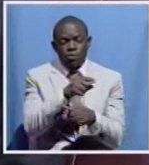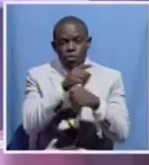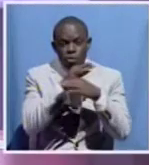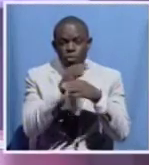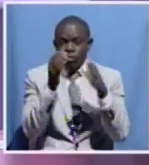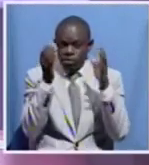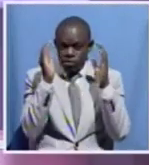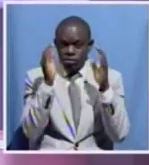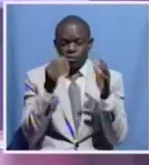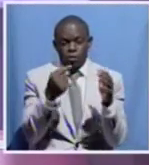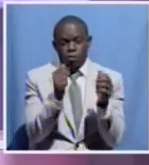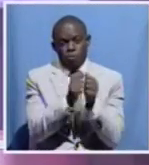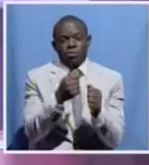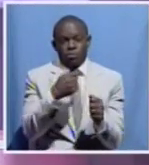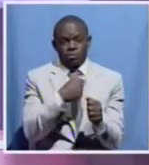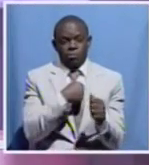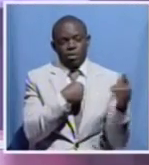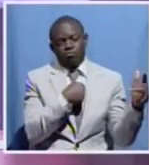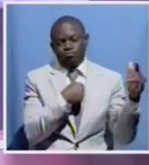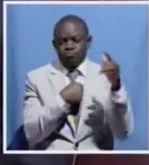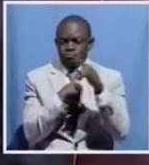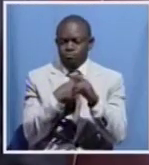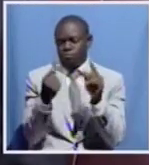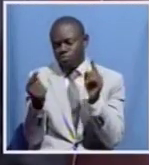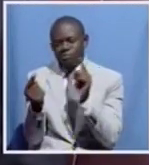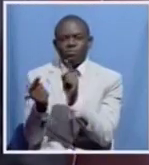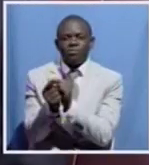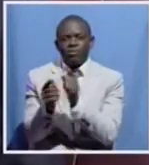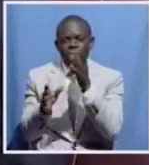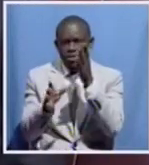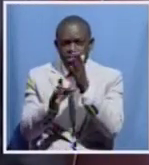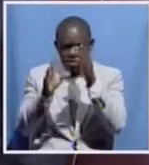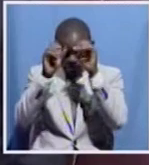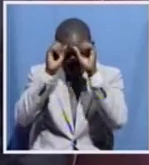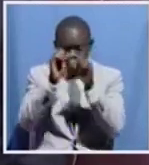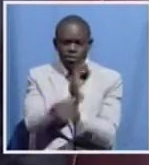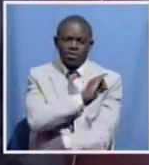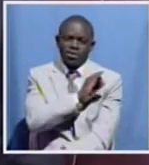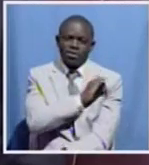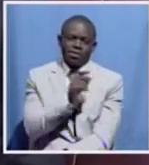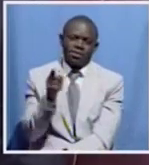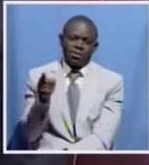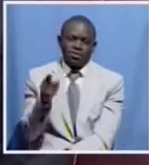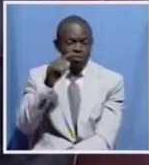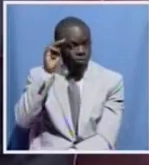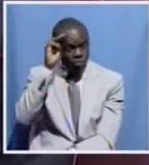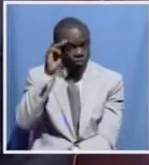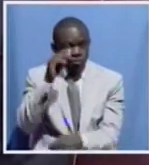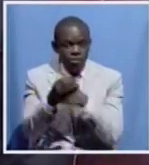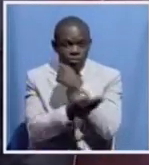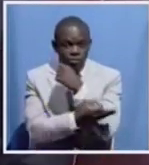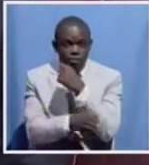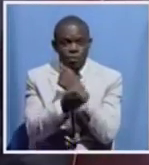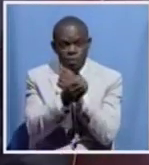was such a privilege and honor put together by the Ministry of Foreign Affairs, our Permanent Secretary and our